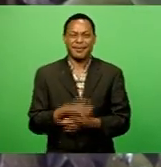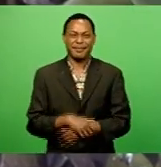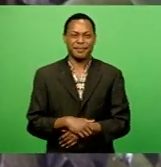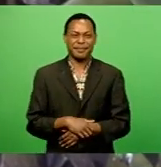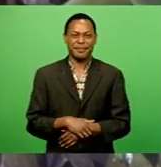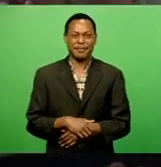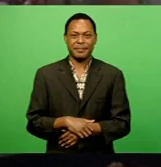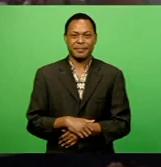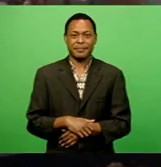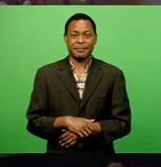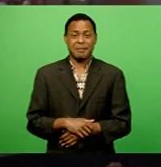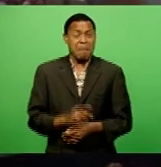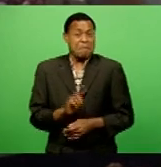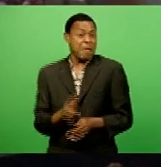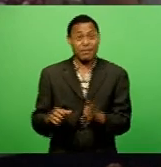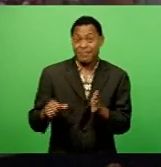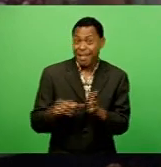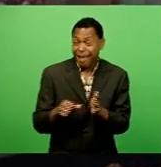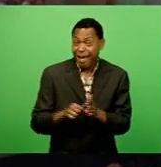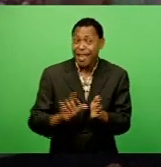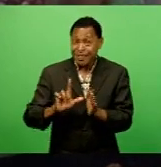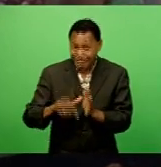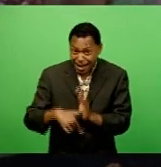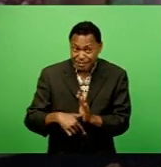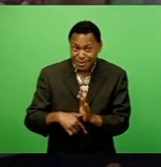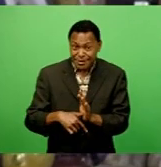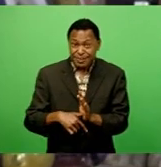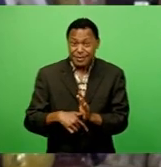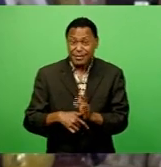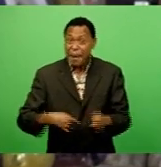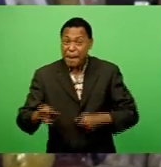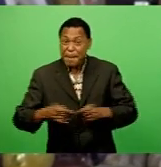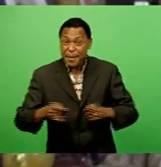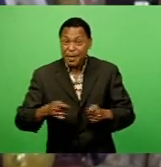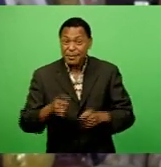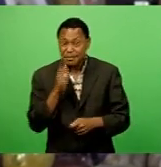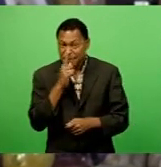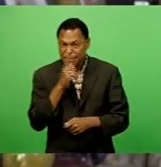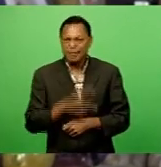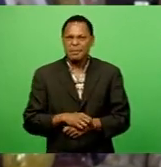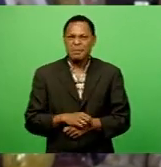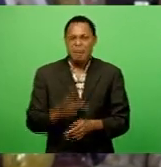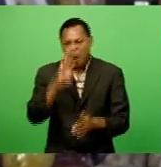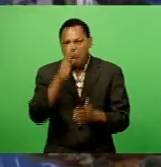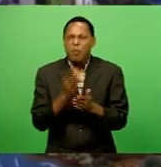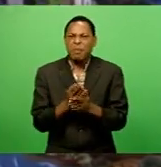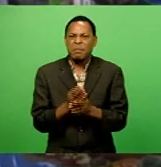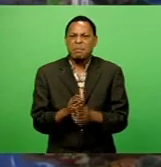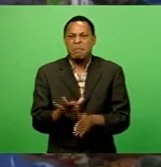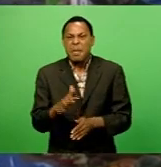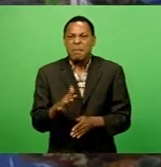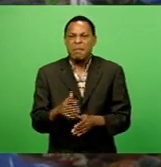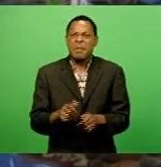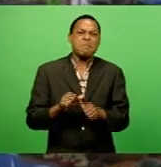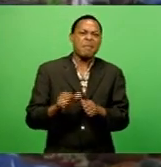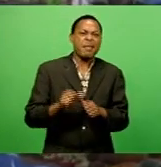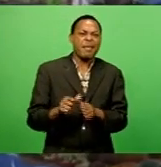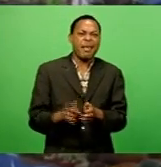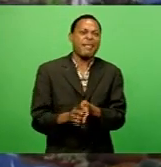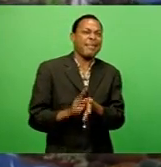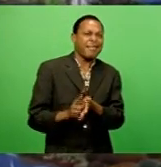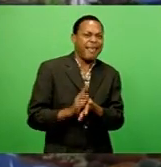Despite the tough times, these vendors remain hopeful that things may take a twist for better. Felipe